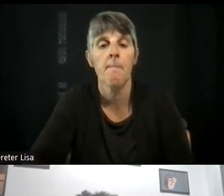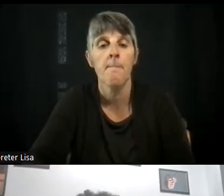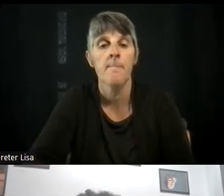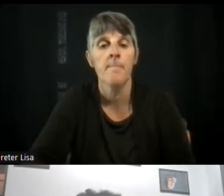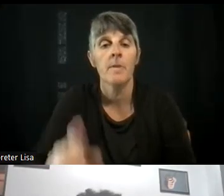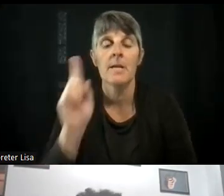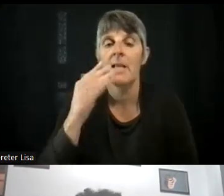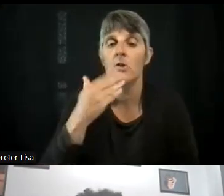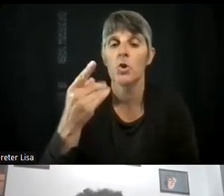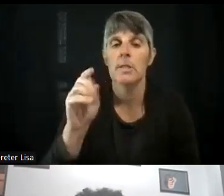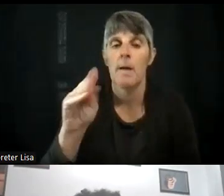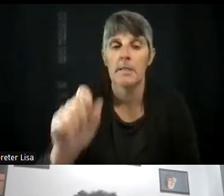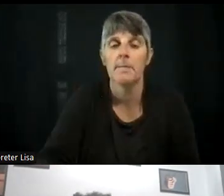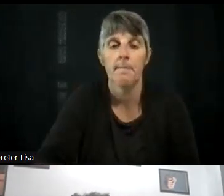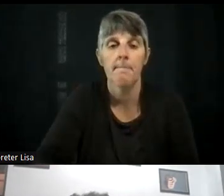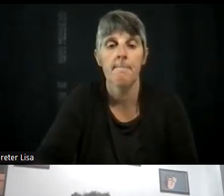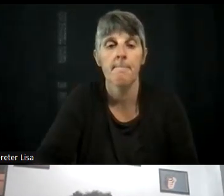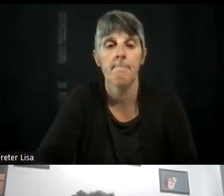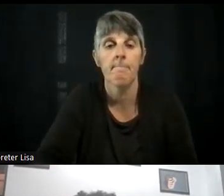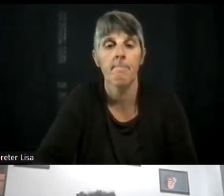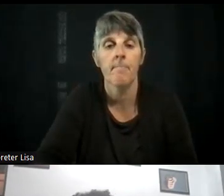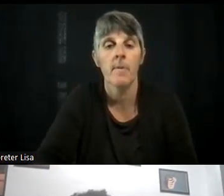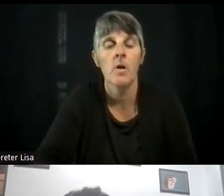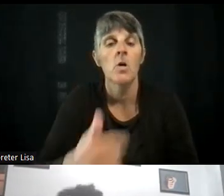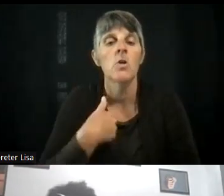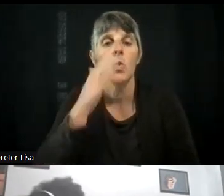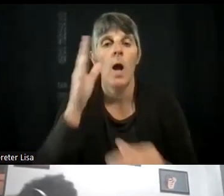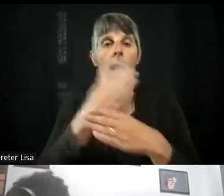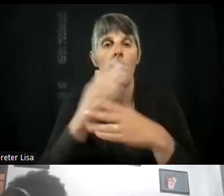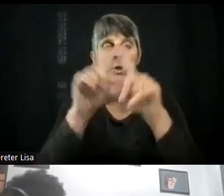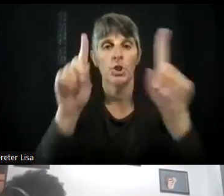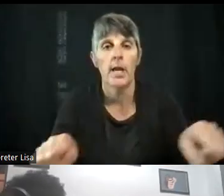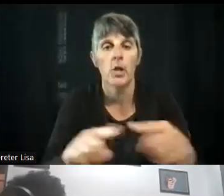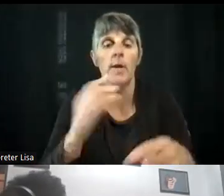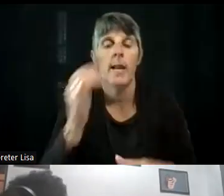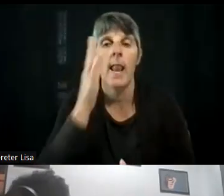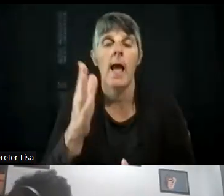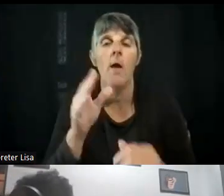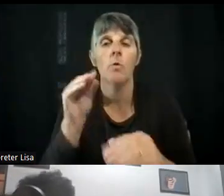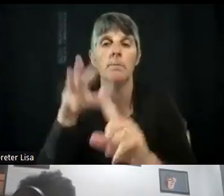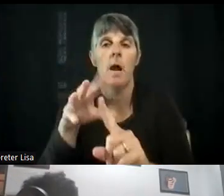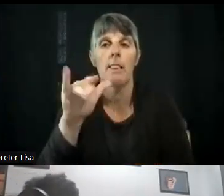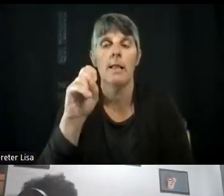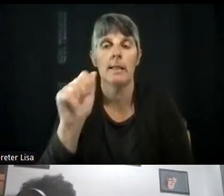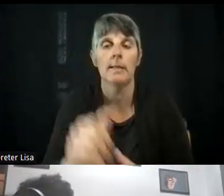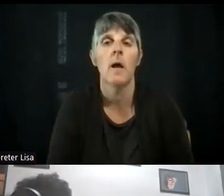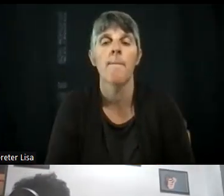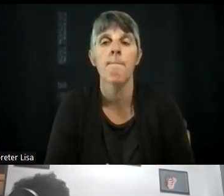Sounds good, Thomas. Okay, so I'm going to share a screen and I will spotlight Lisa.